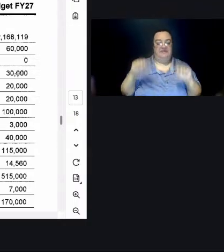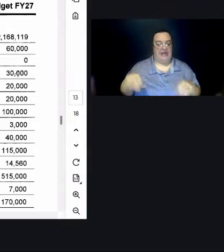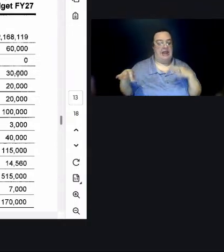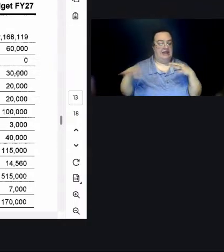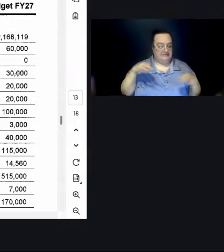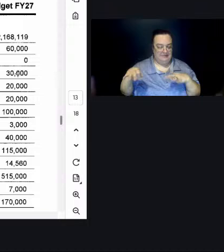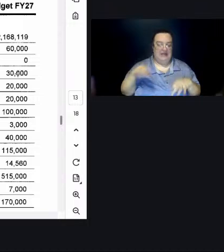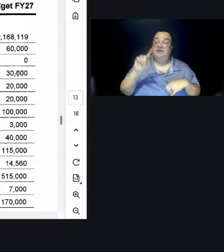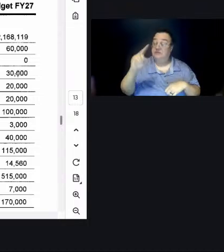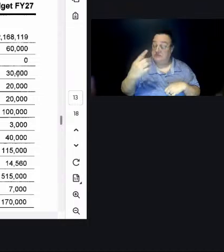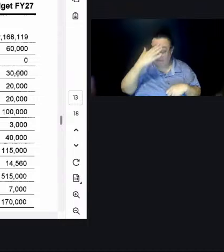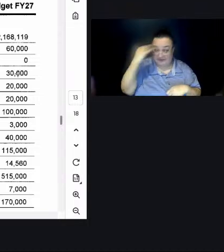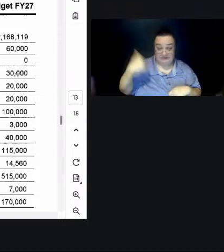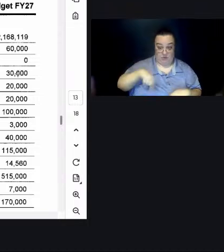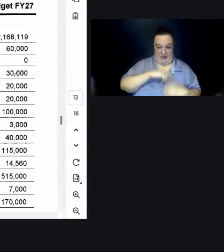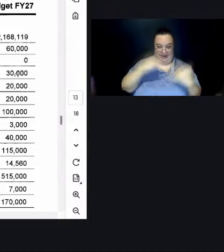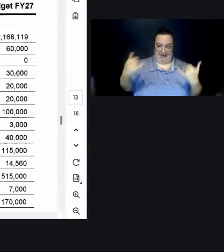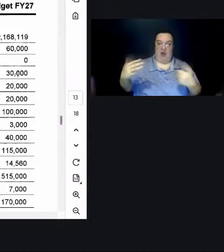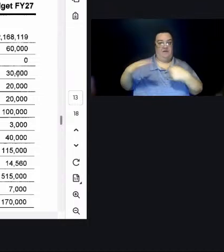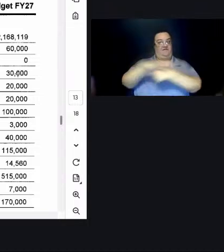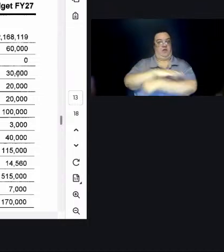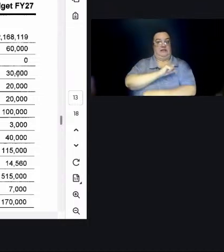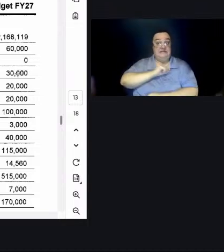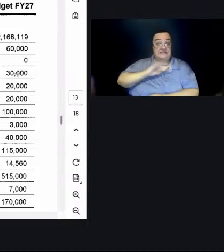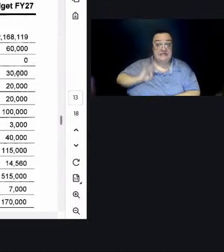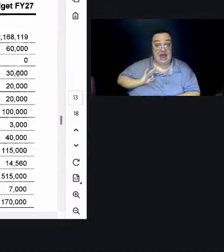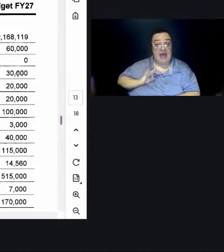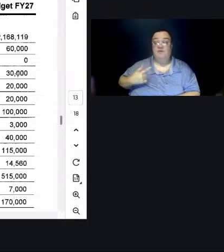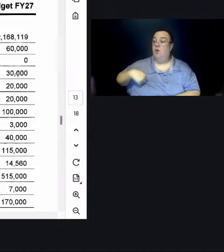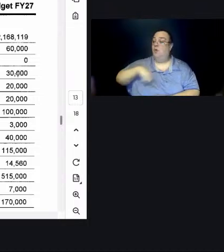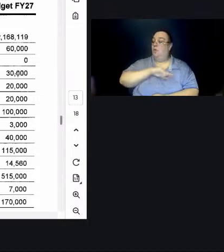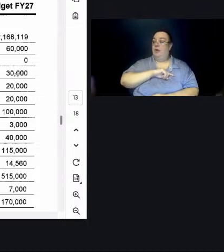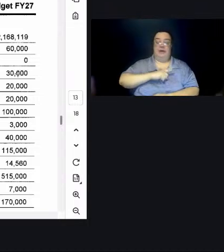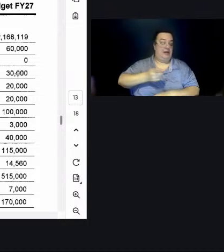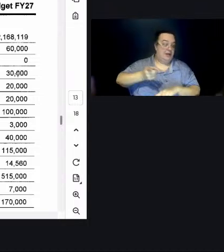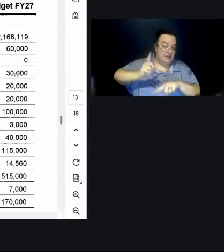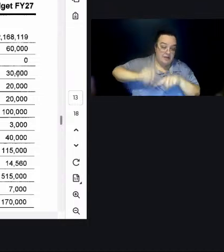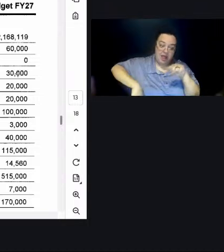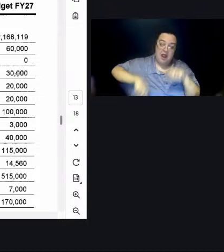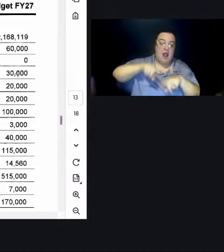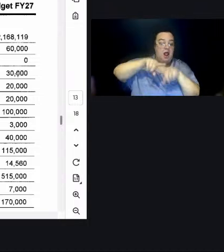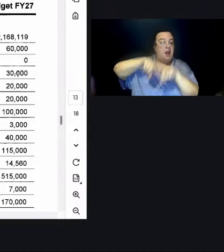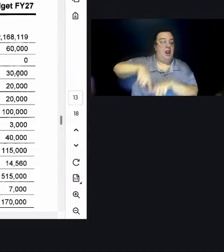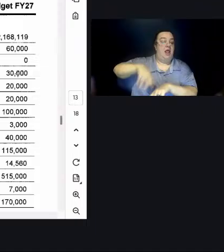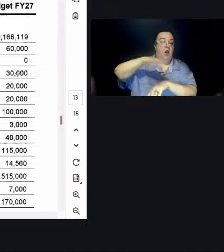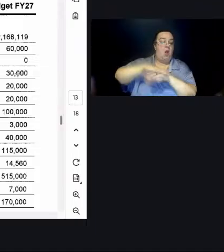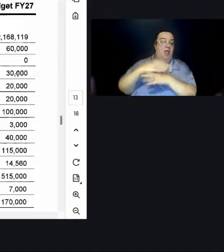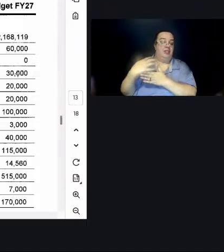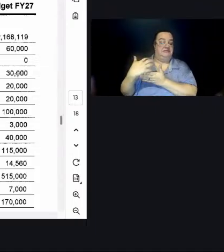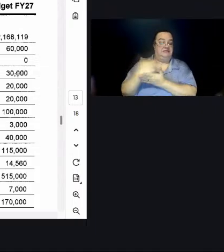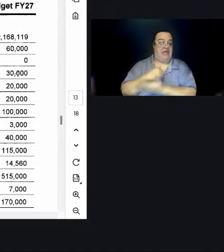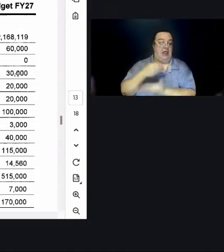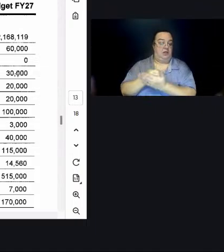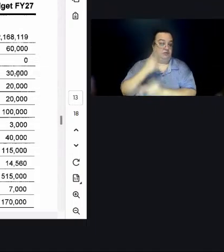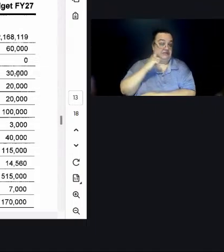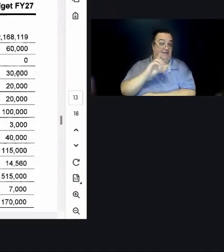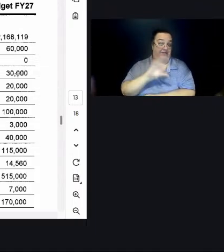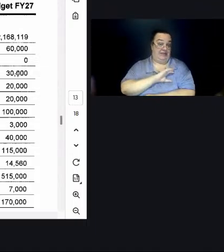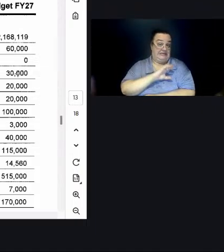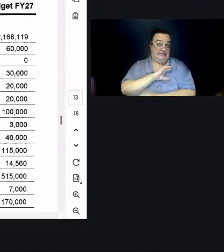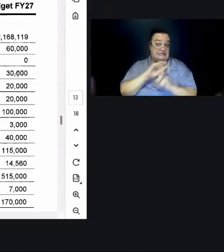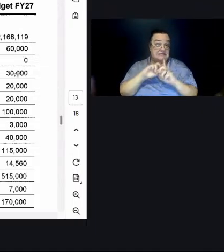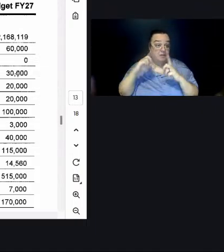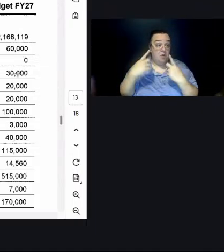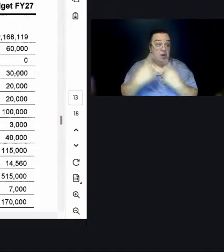because we're fully staffed now. We cannot lean on the salaries of the police department. So